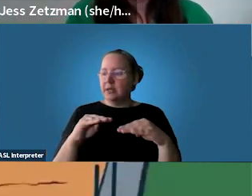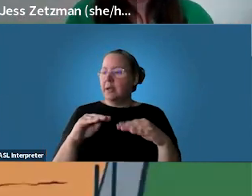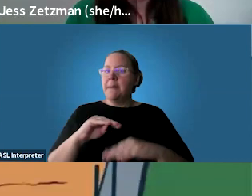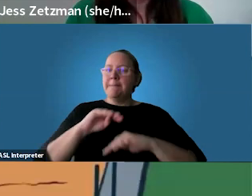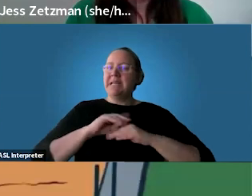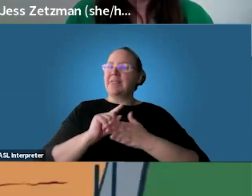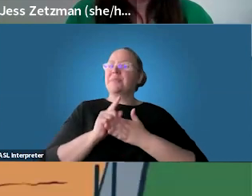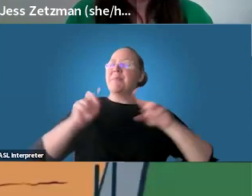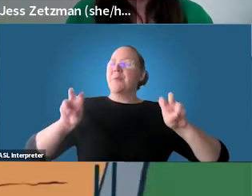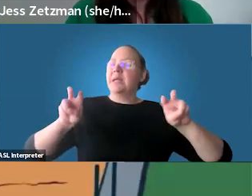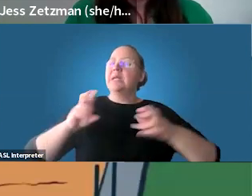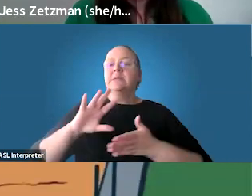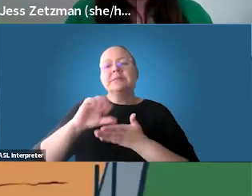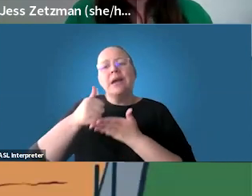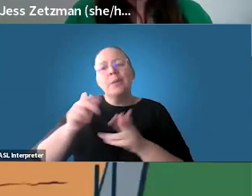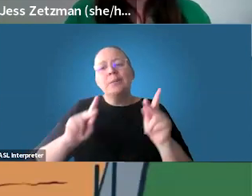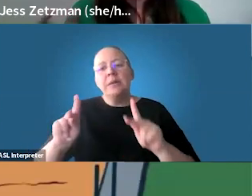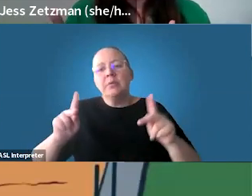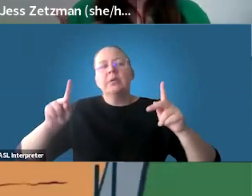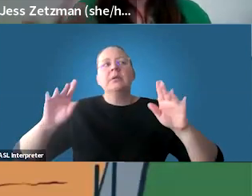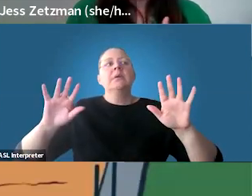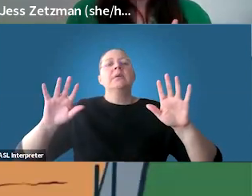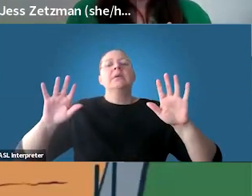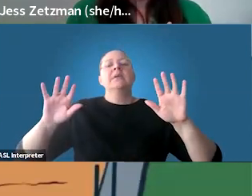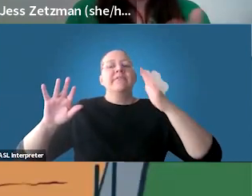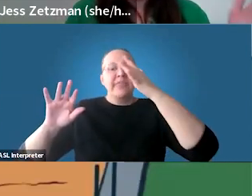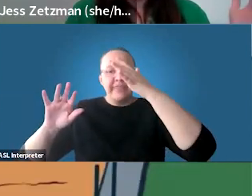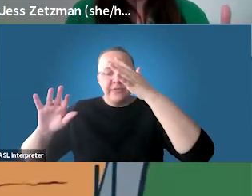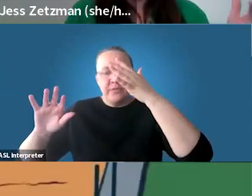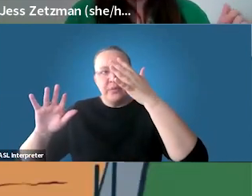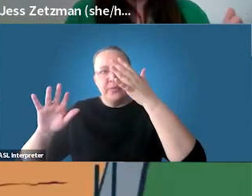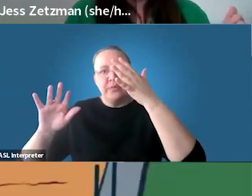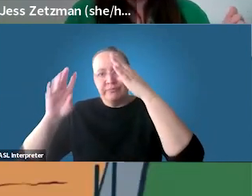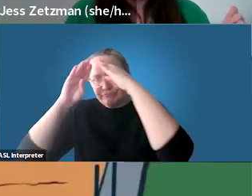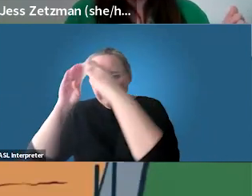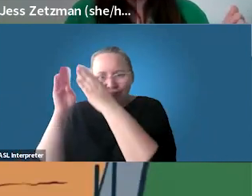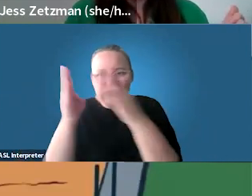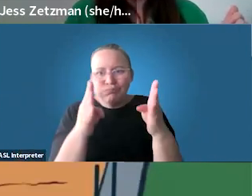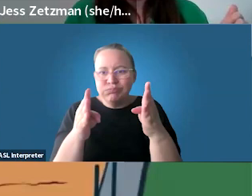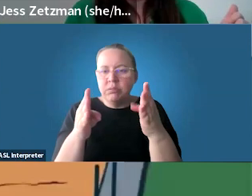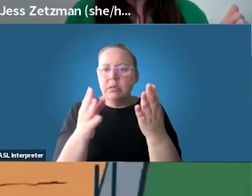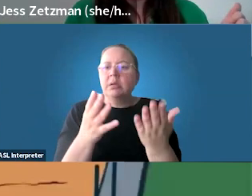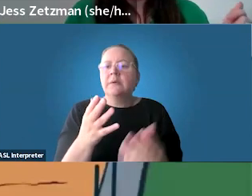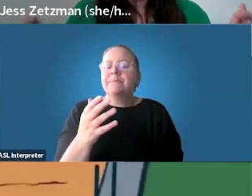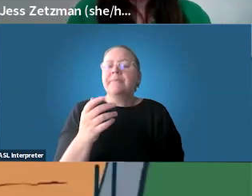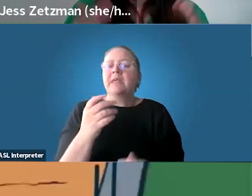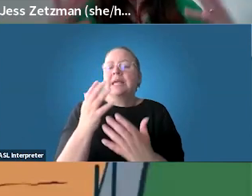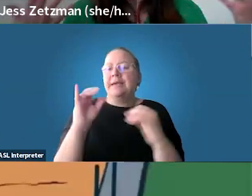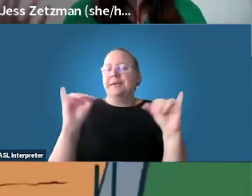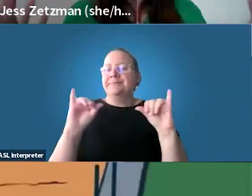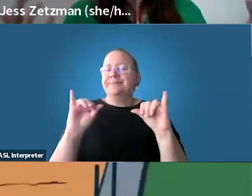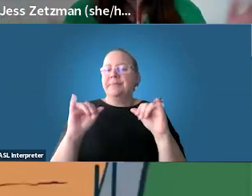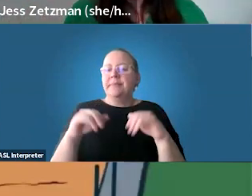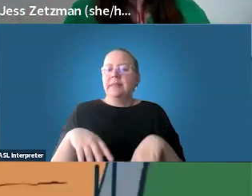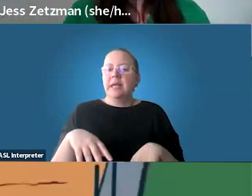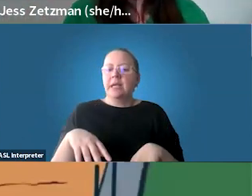now, that we're able to help people move past. I think I saw when we were naming roadblocks, somebody said there was sort of like a